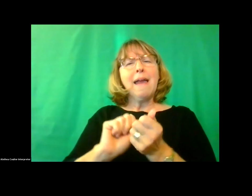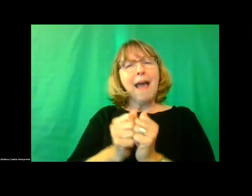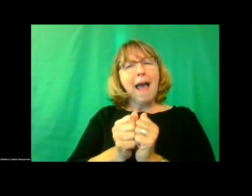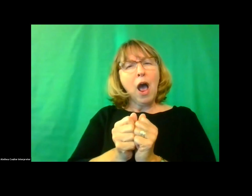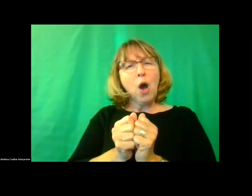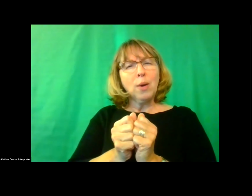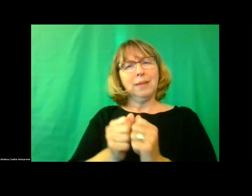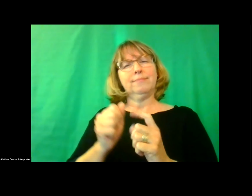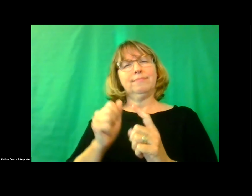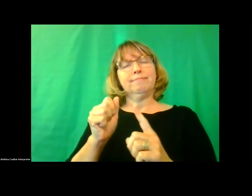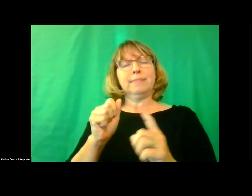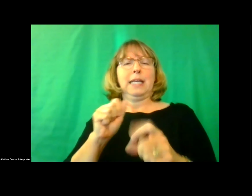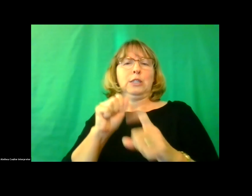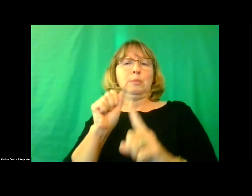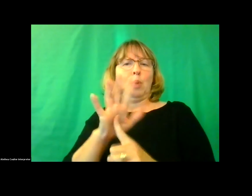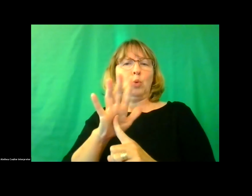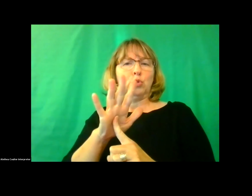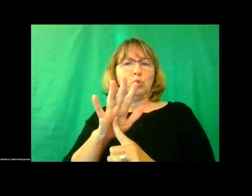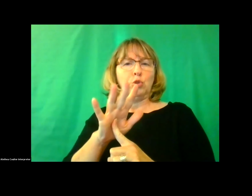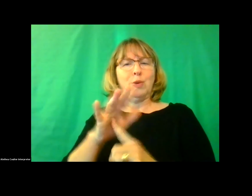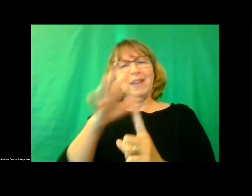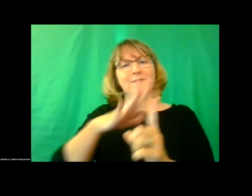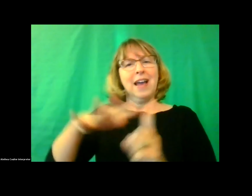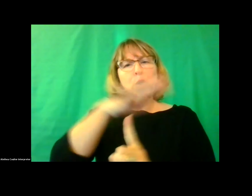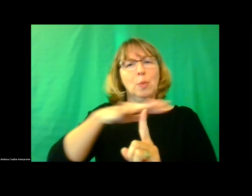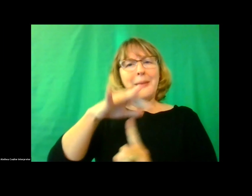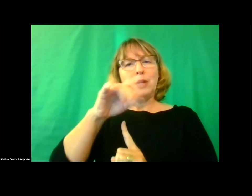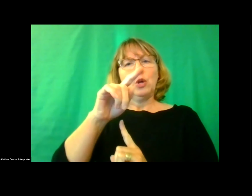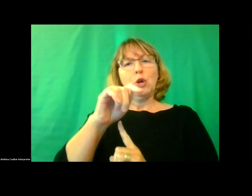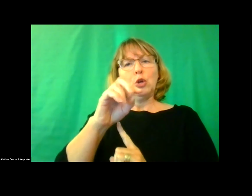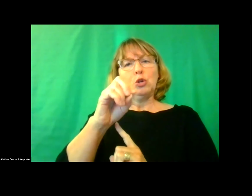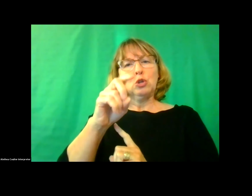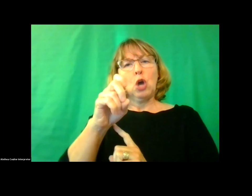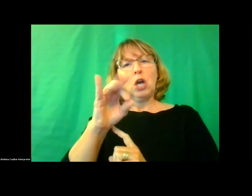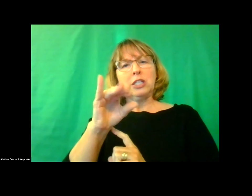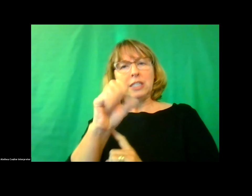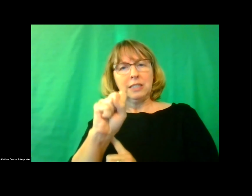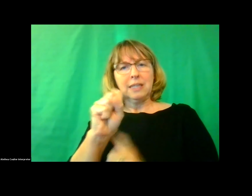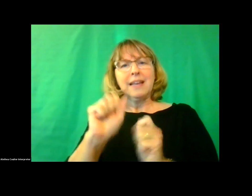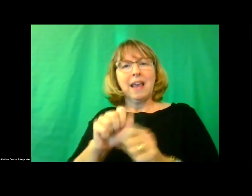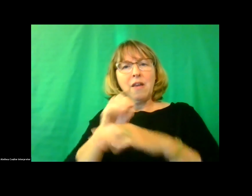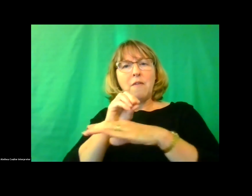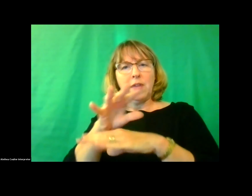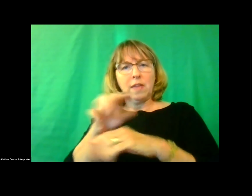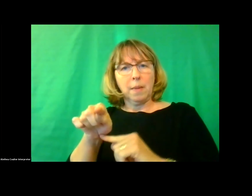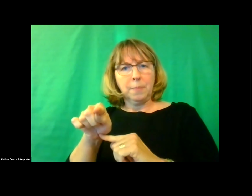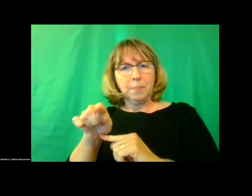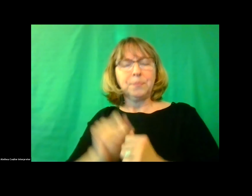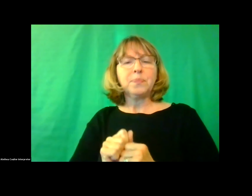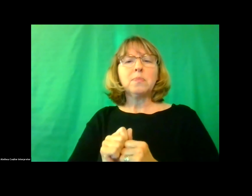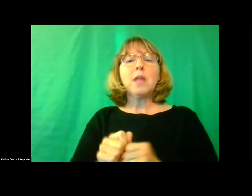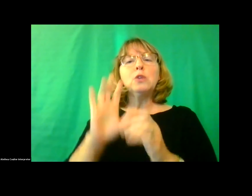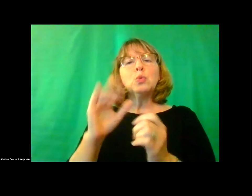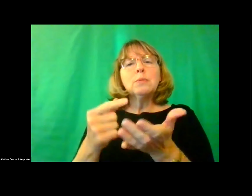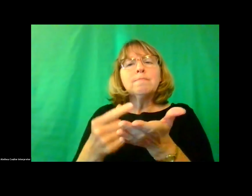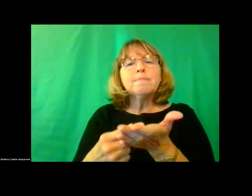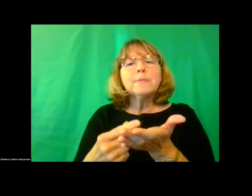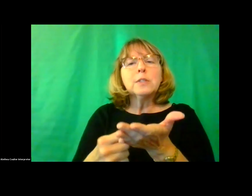environmental toxicants. Speaking next about the allocation of scarce resources and data-driven